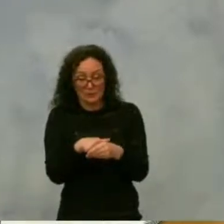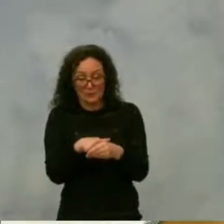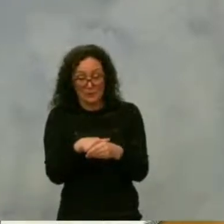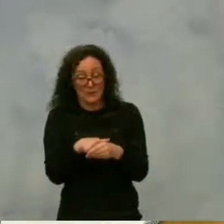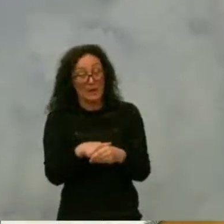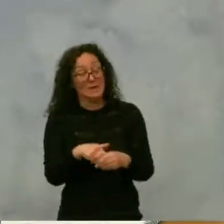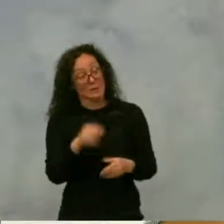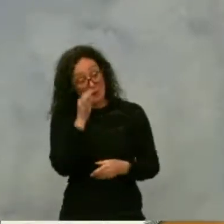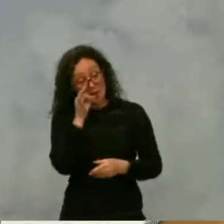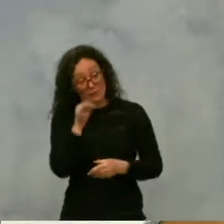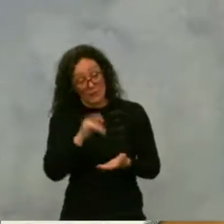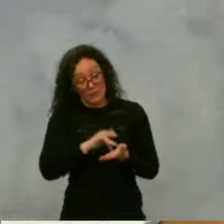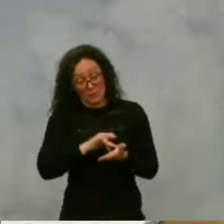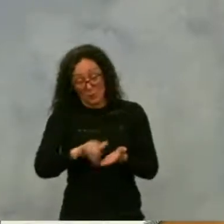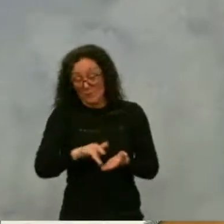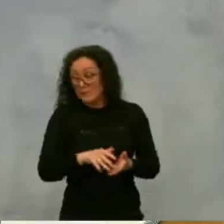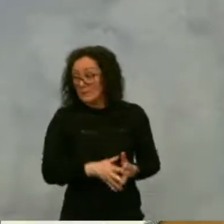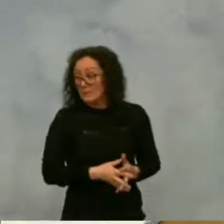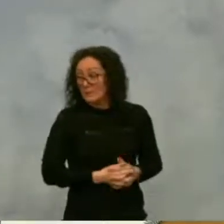out.